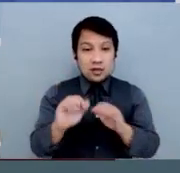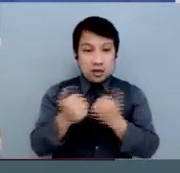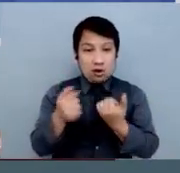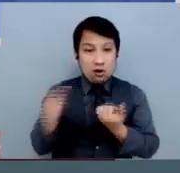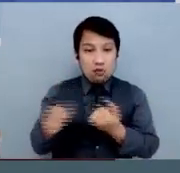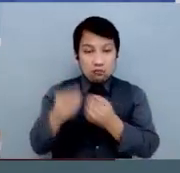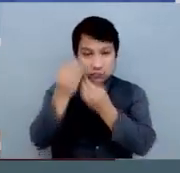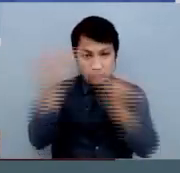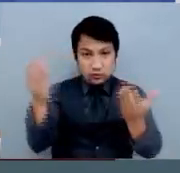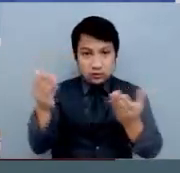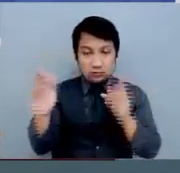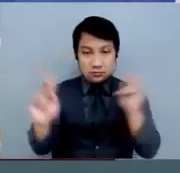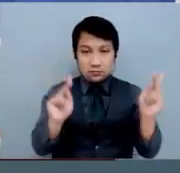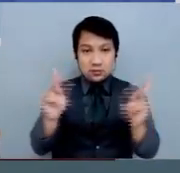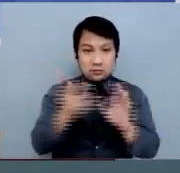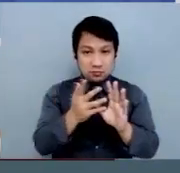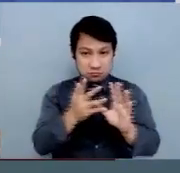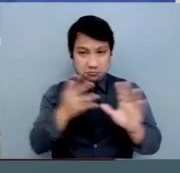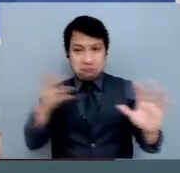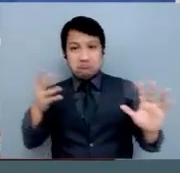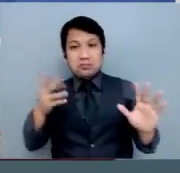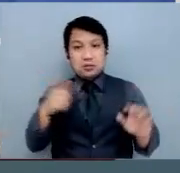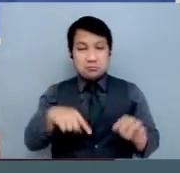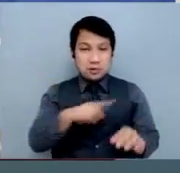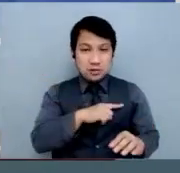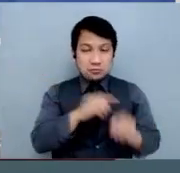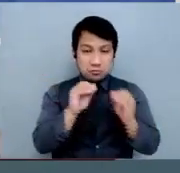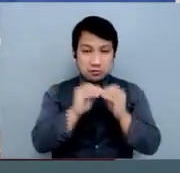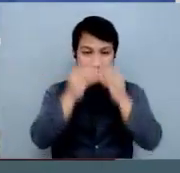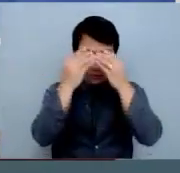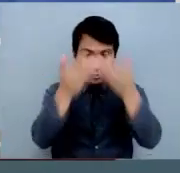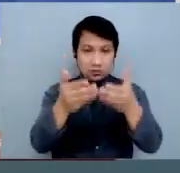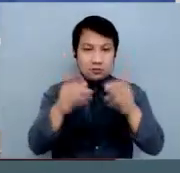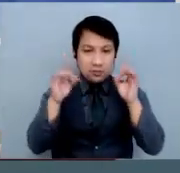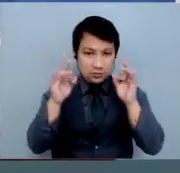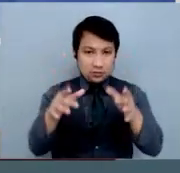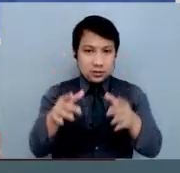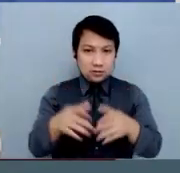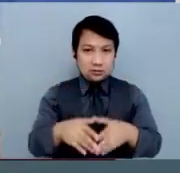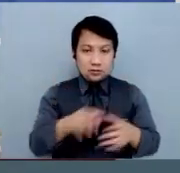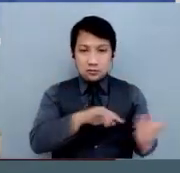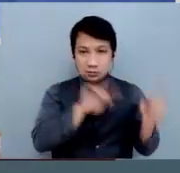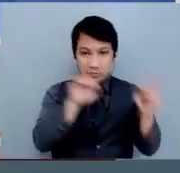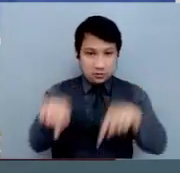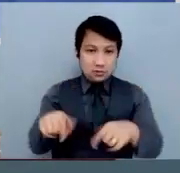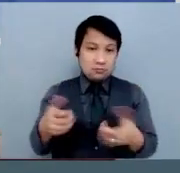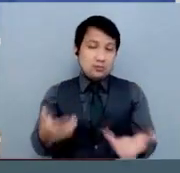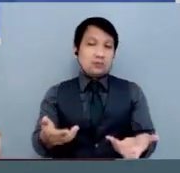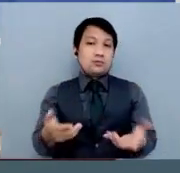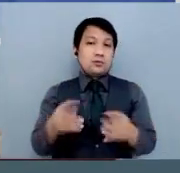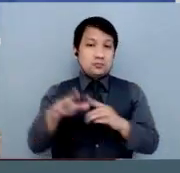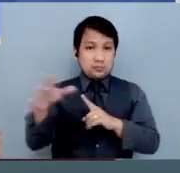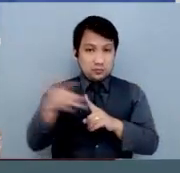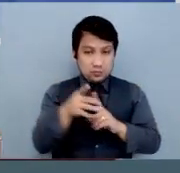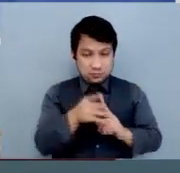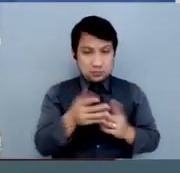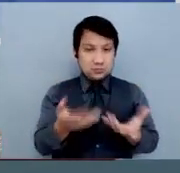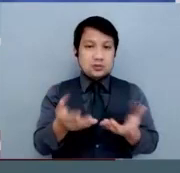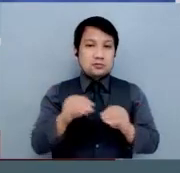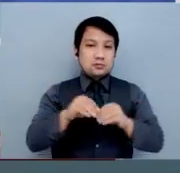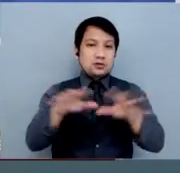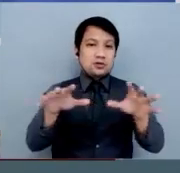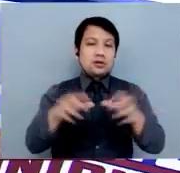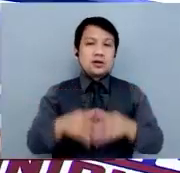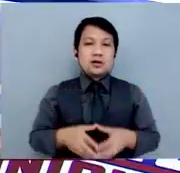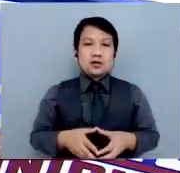mga mamamayan na pipila pa doon, and they will also be putting at risk na pagpupunta doon, they will be transmitting the infection. Baka